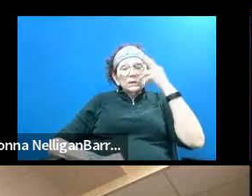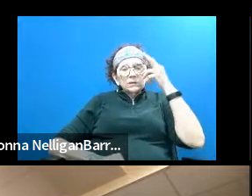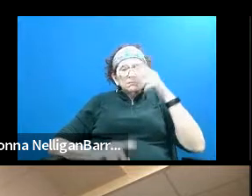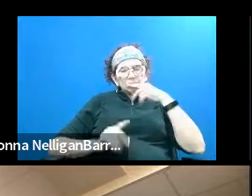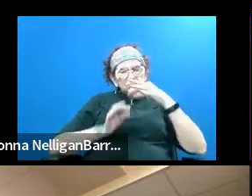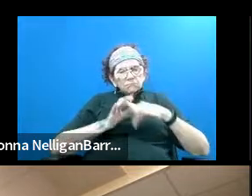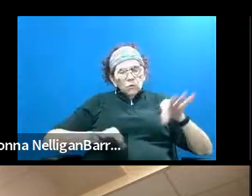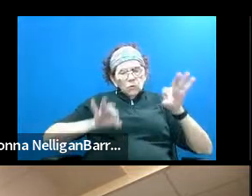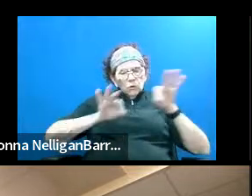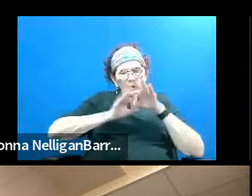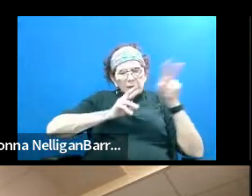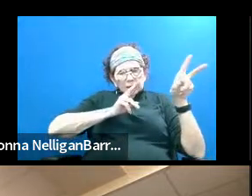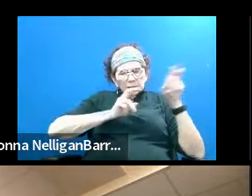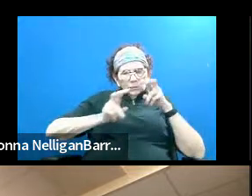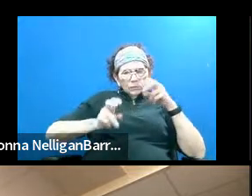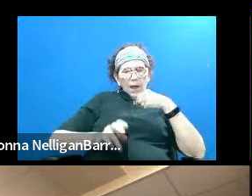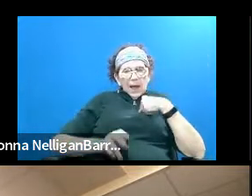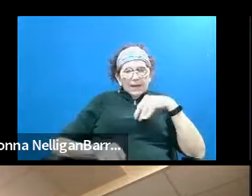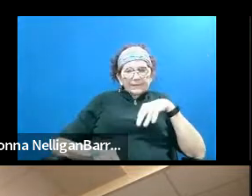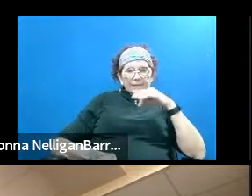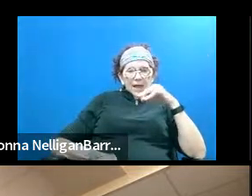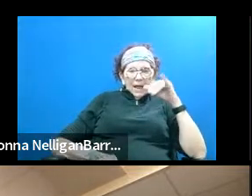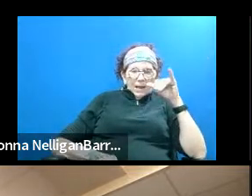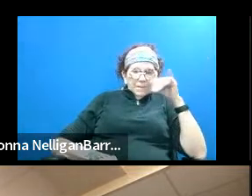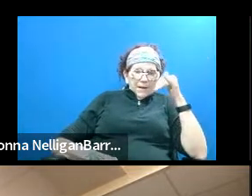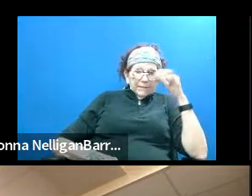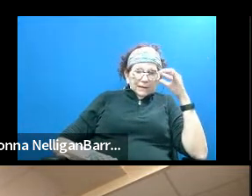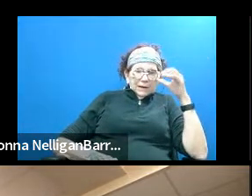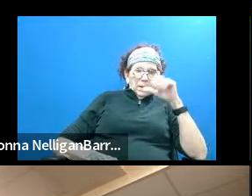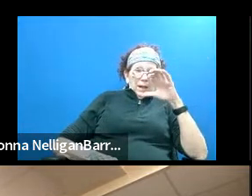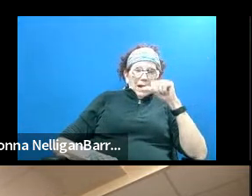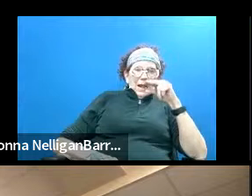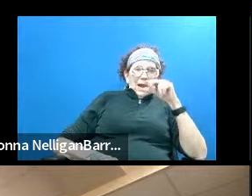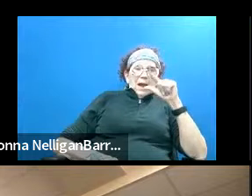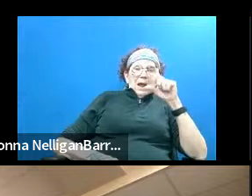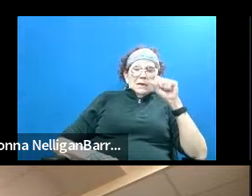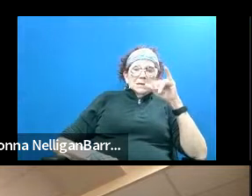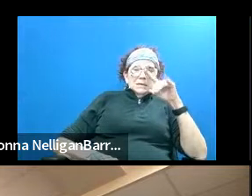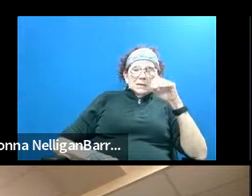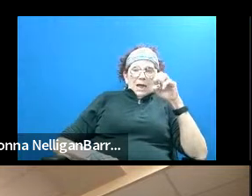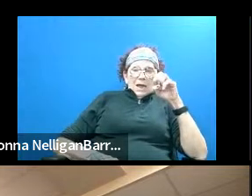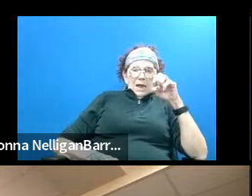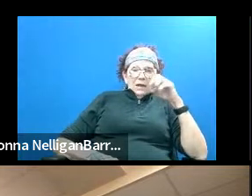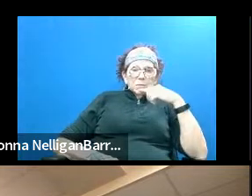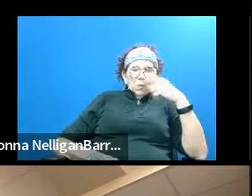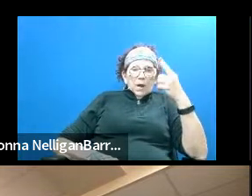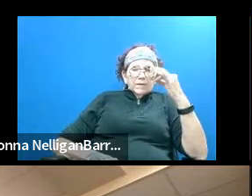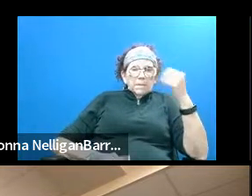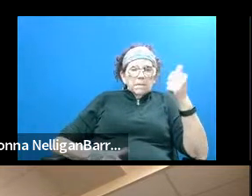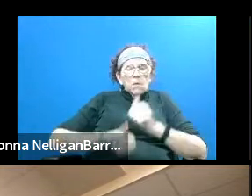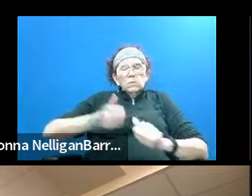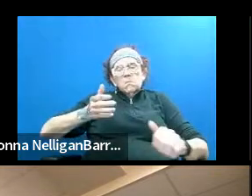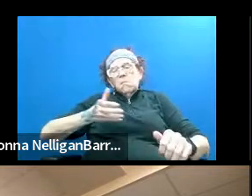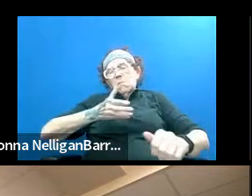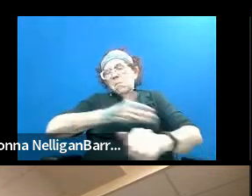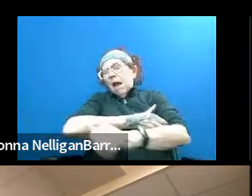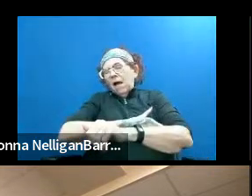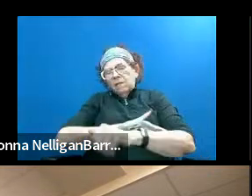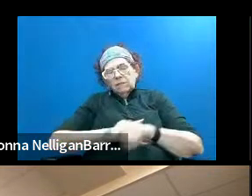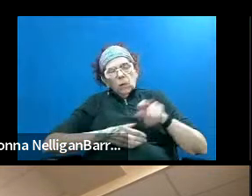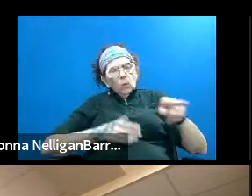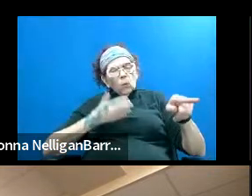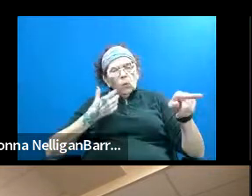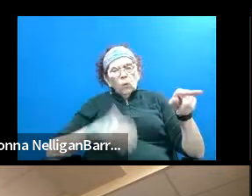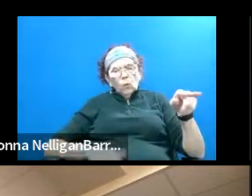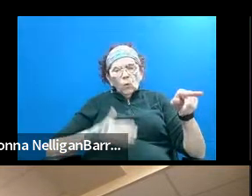find what Buffalo did with Canal Side to be one of the most powerful statements about how you think differently about